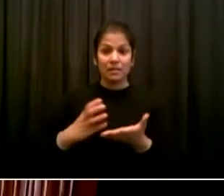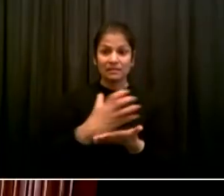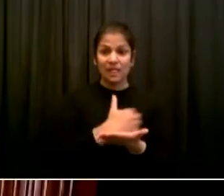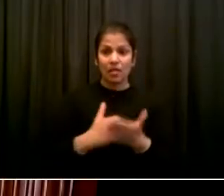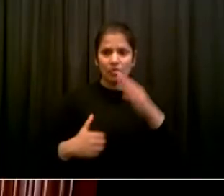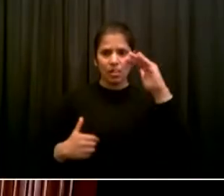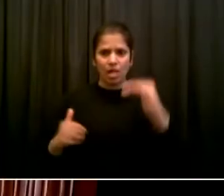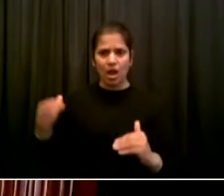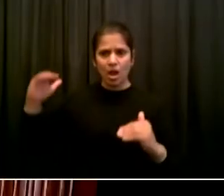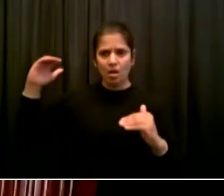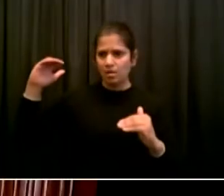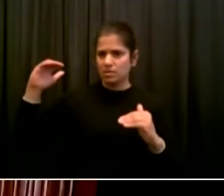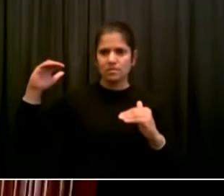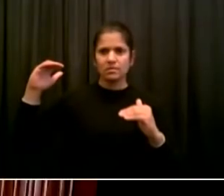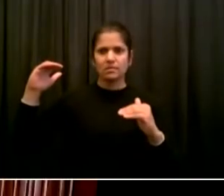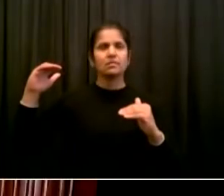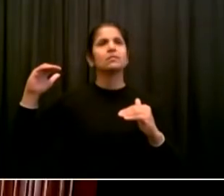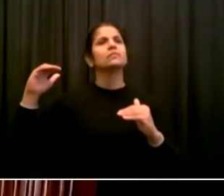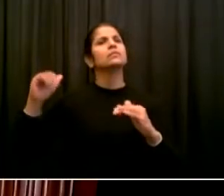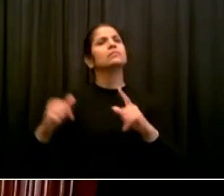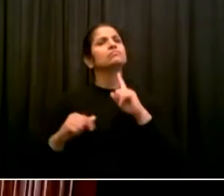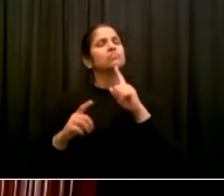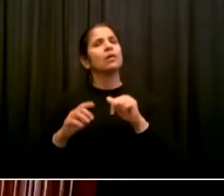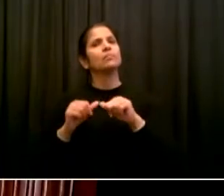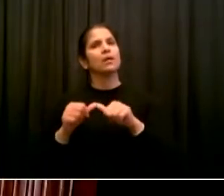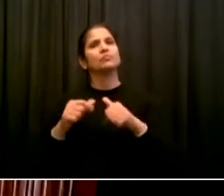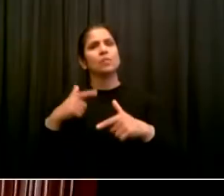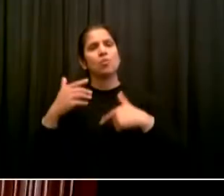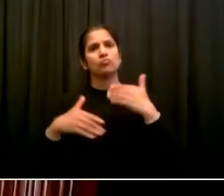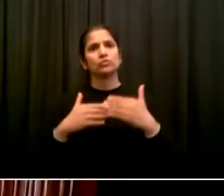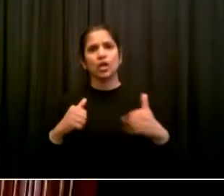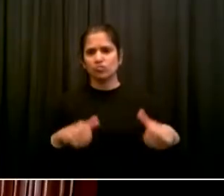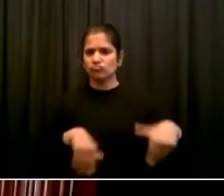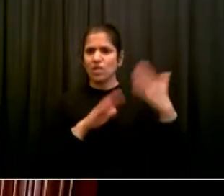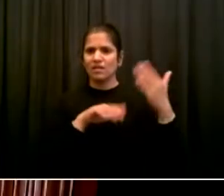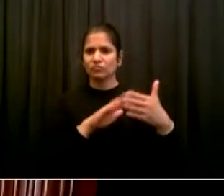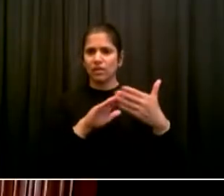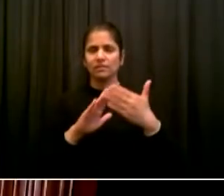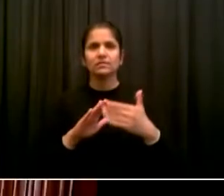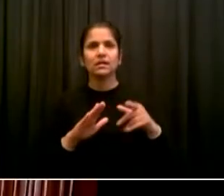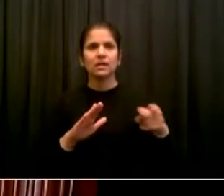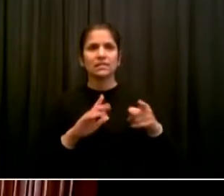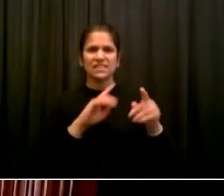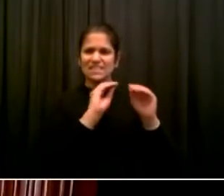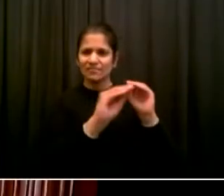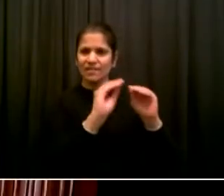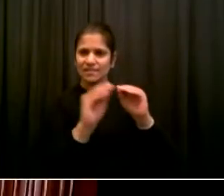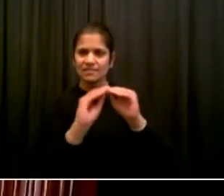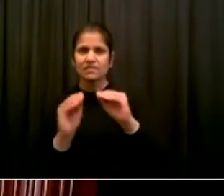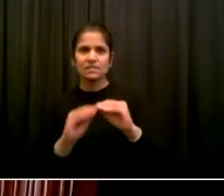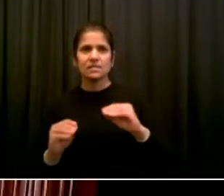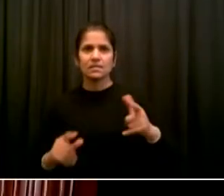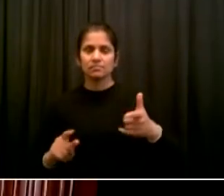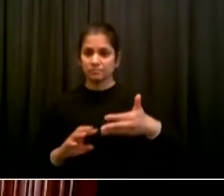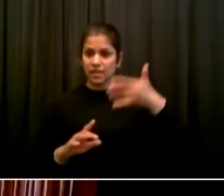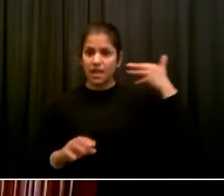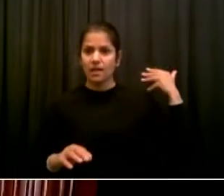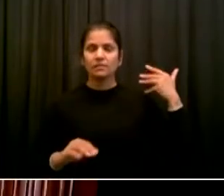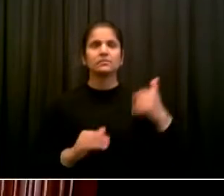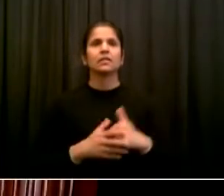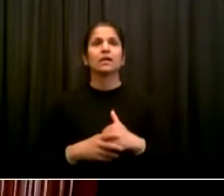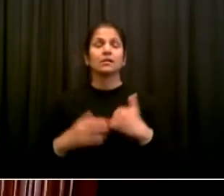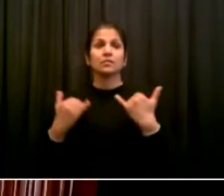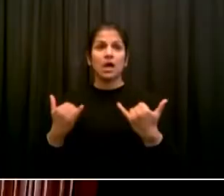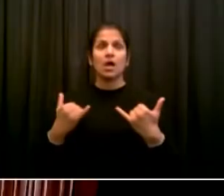dedicated process to acknowledge, to address, and to repair past and present injustices and trauma caused by the practice